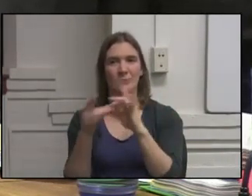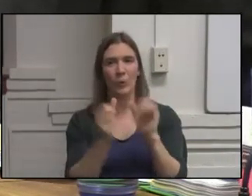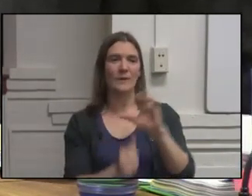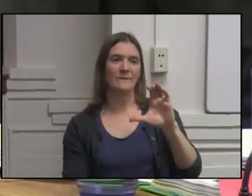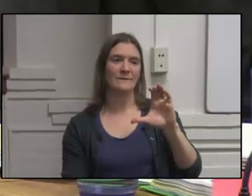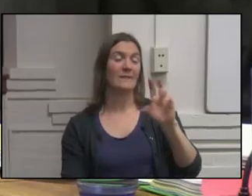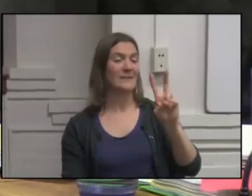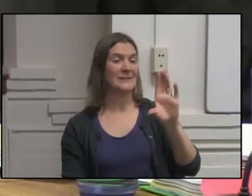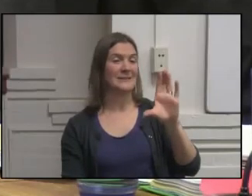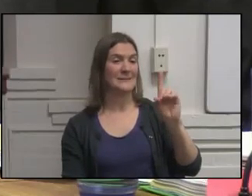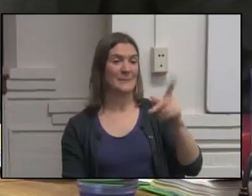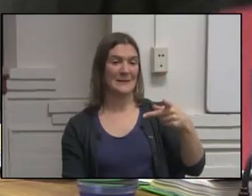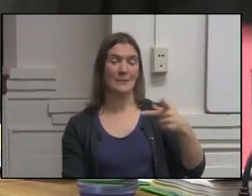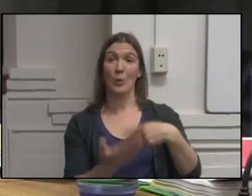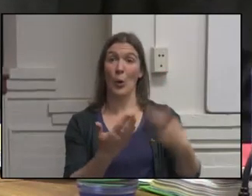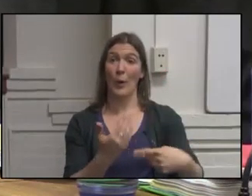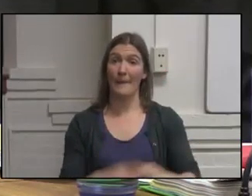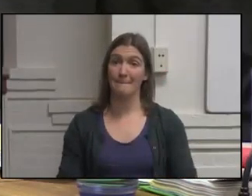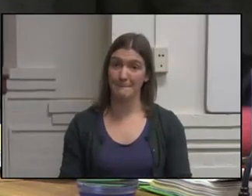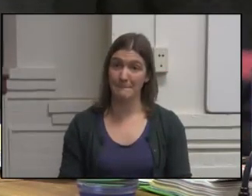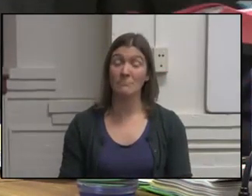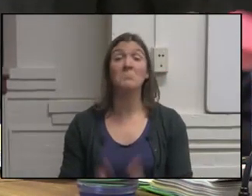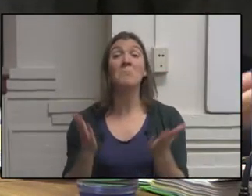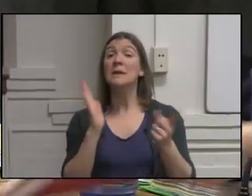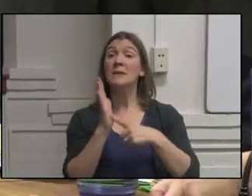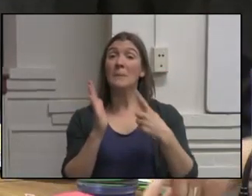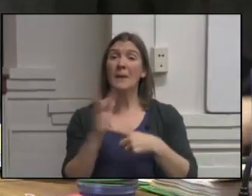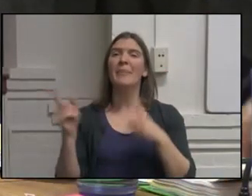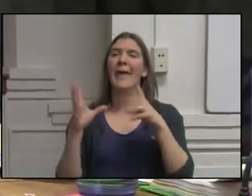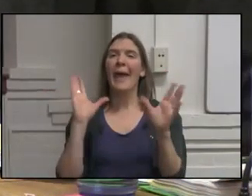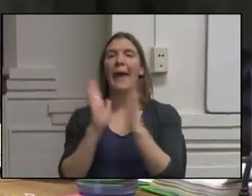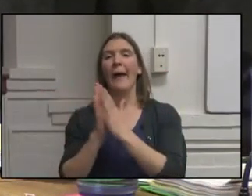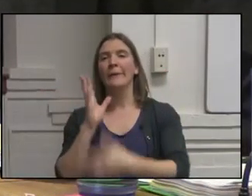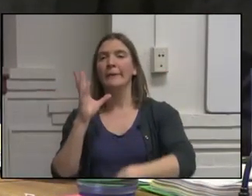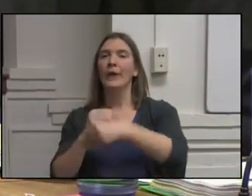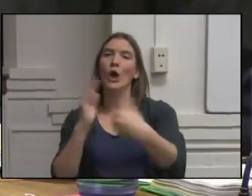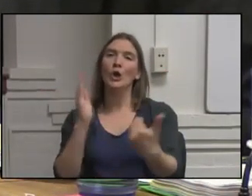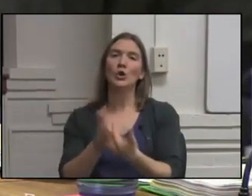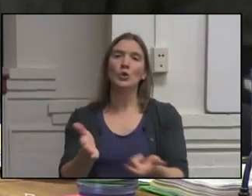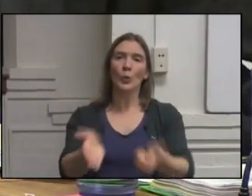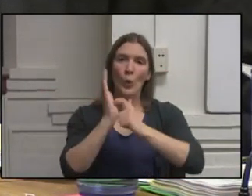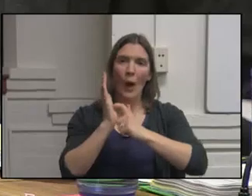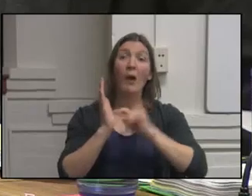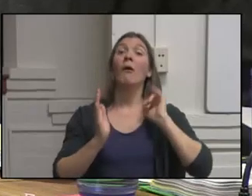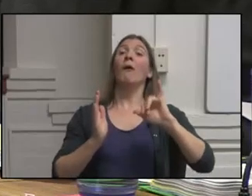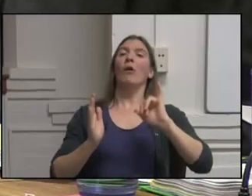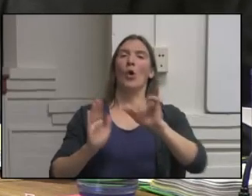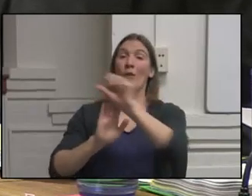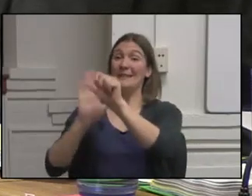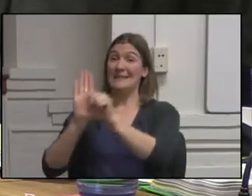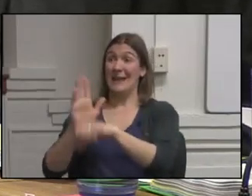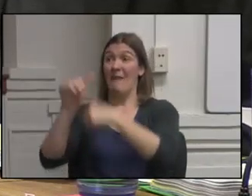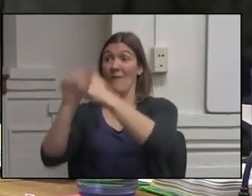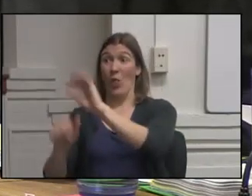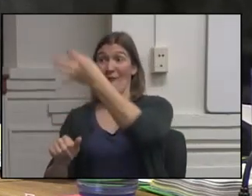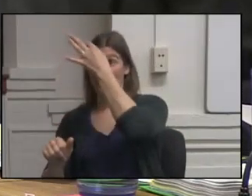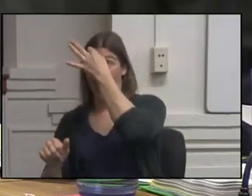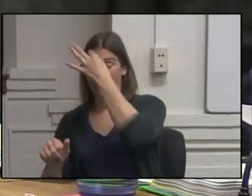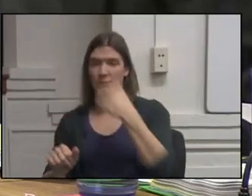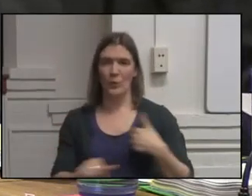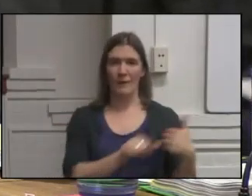VCDP program. And from time to time, they add a new requirement. The state has to comply with the federal requirements.